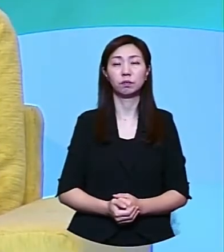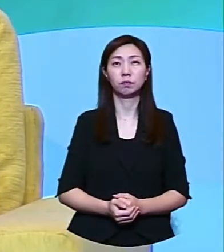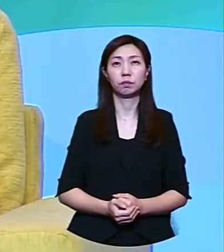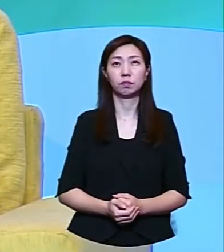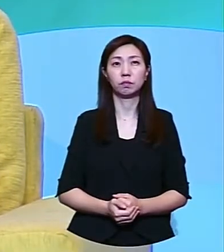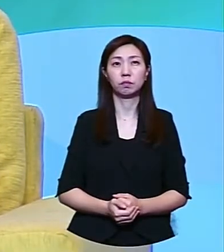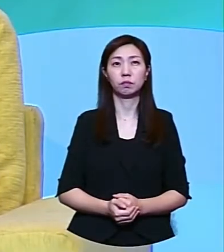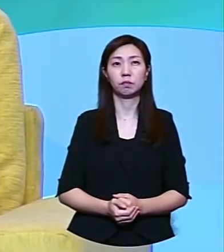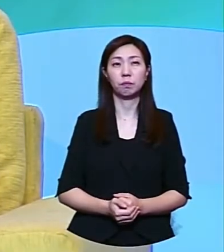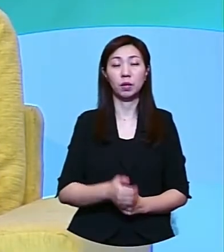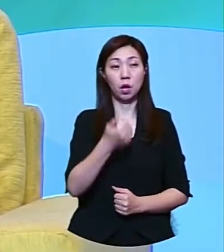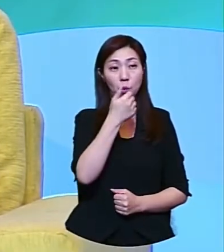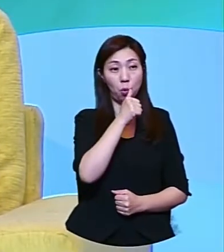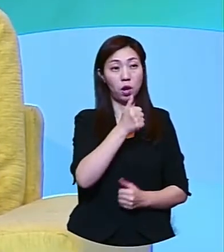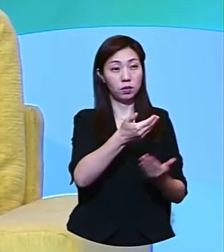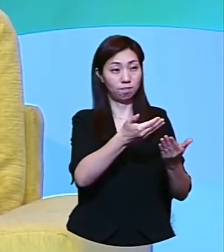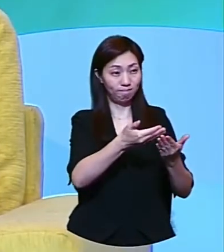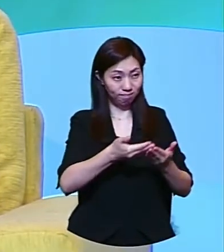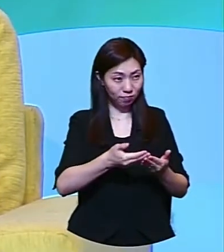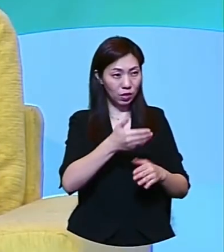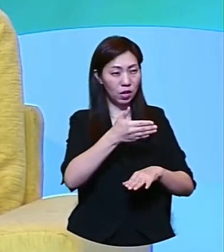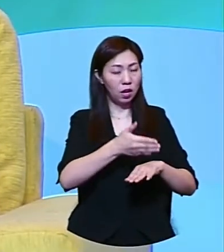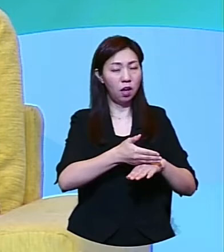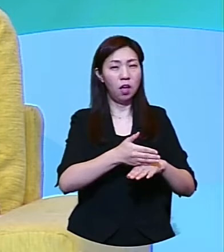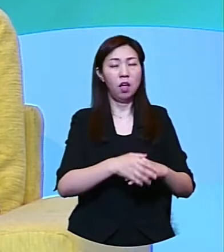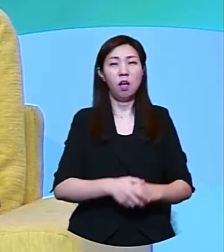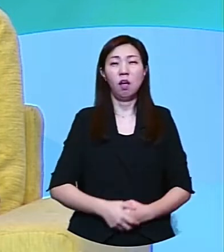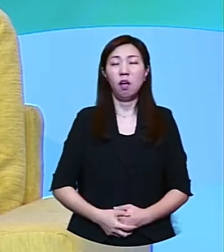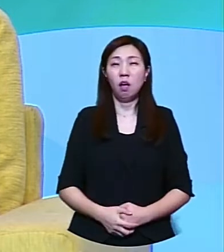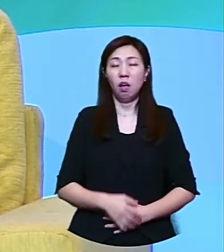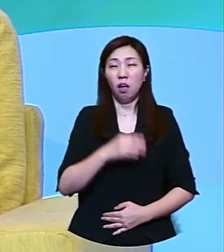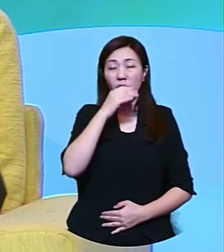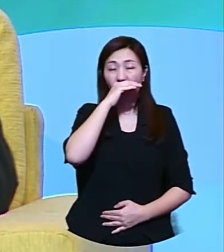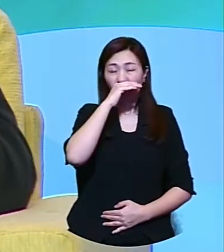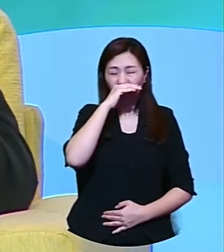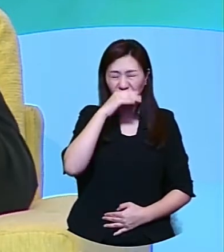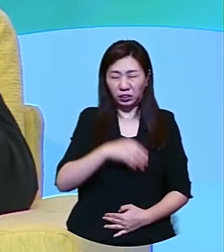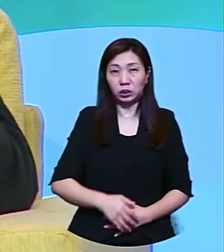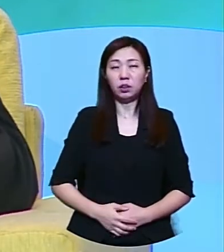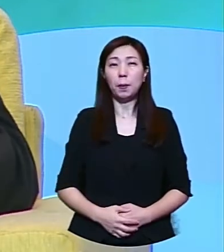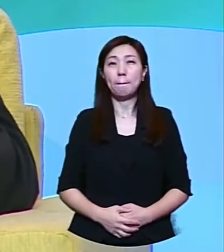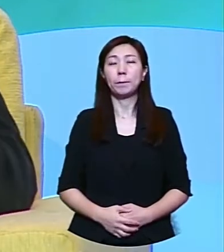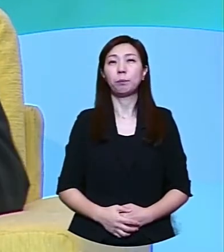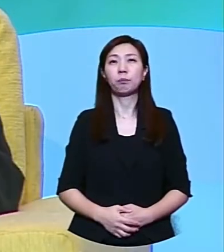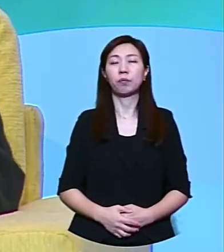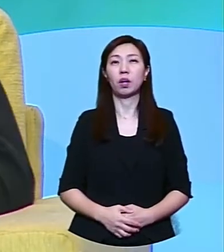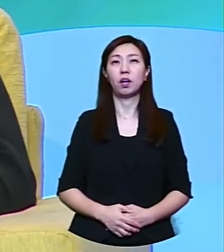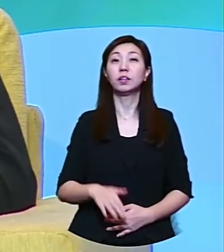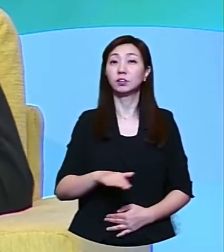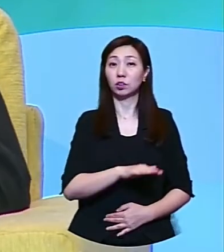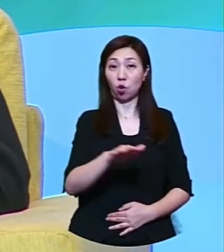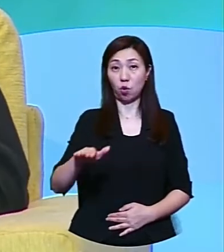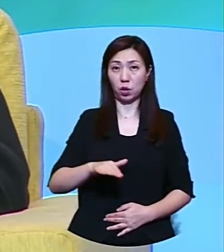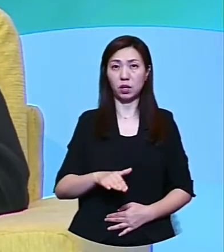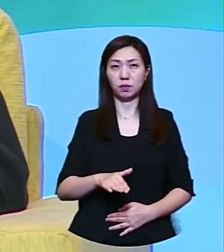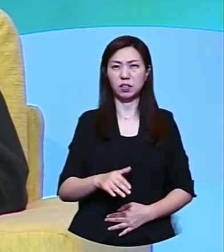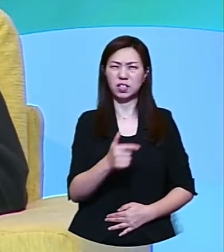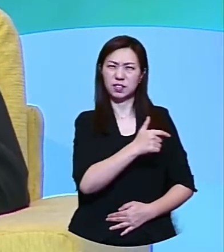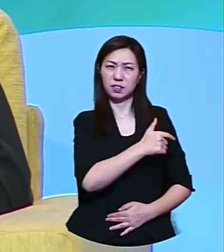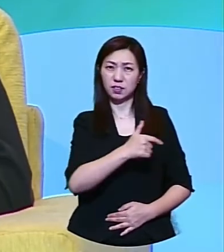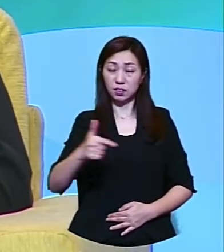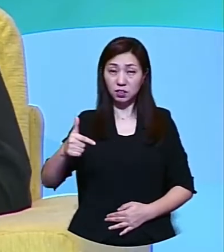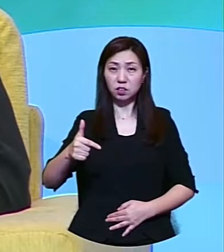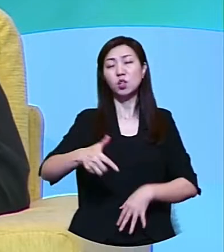Actually, in order for us to pursue more large-scale